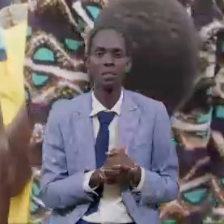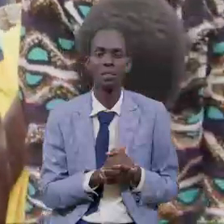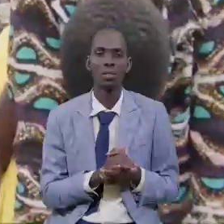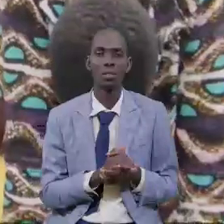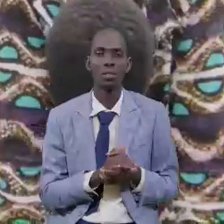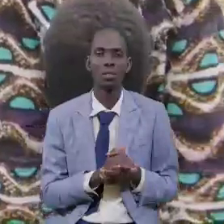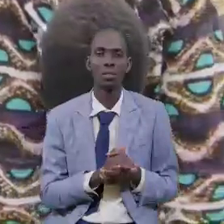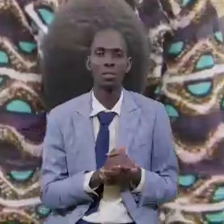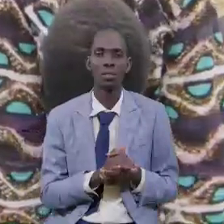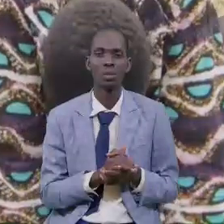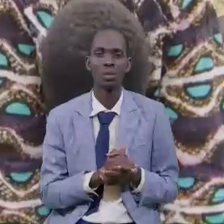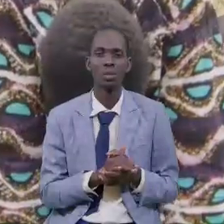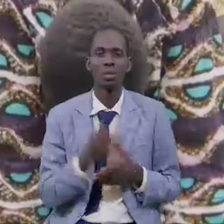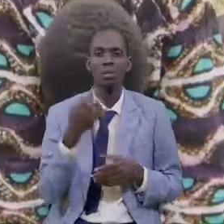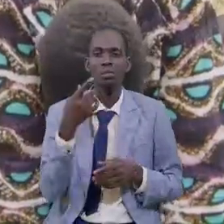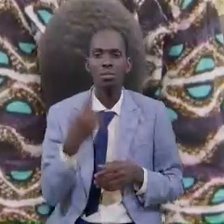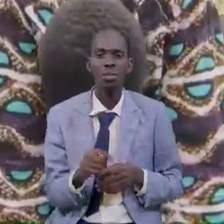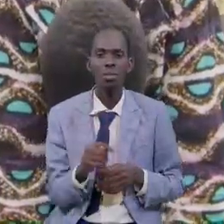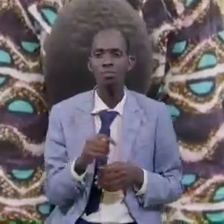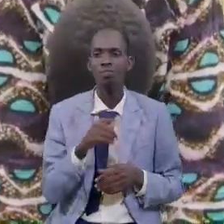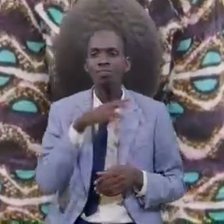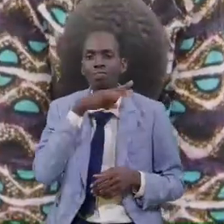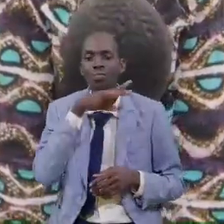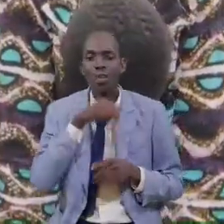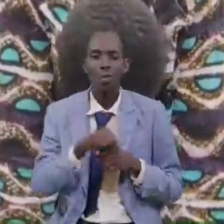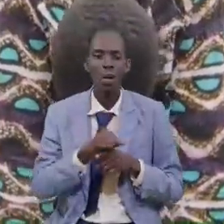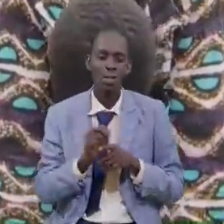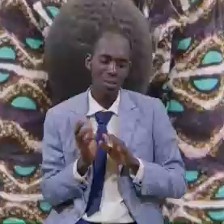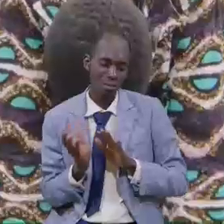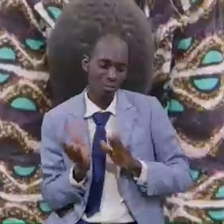the corruption, abandon